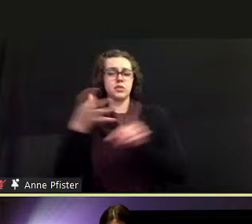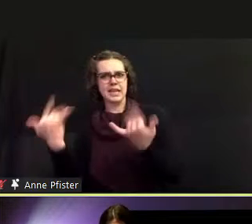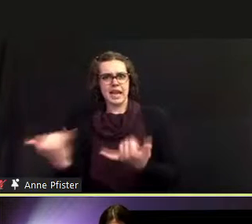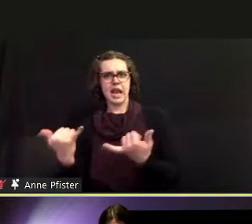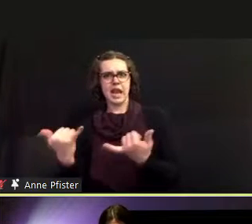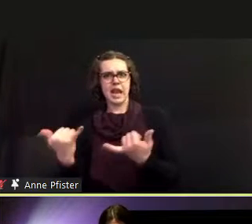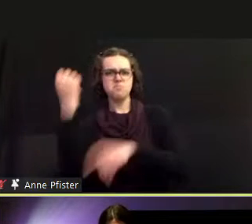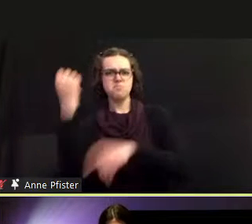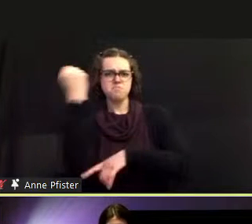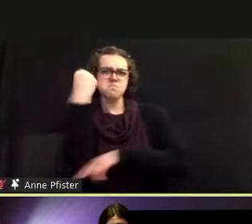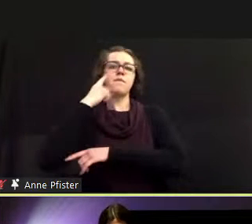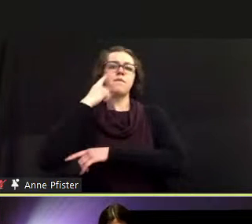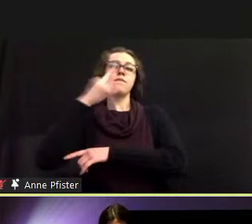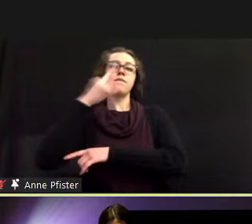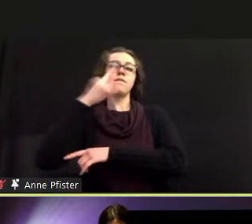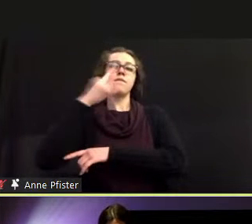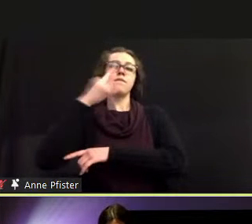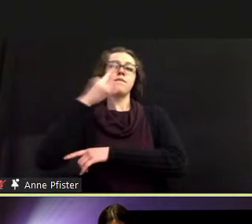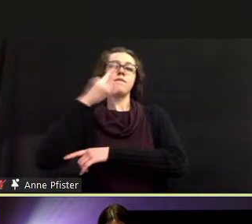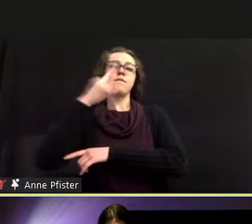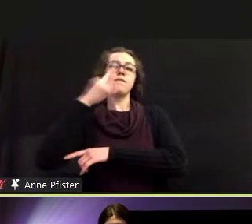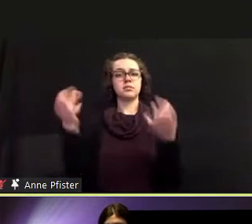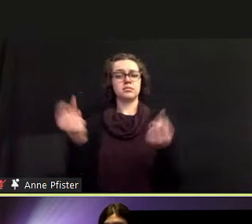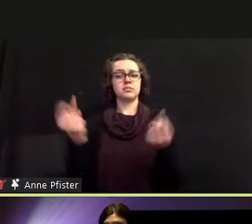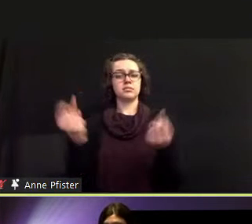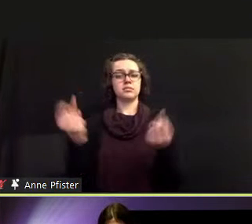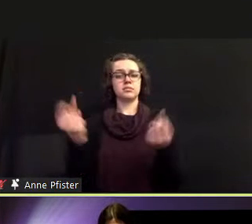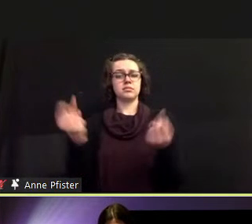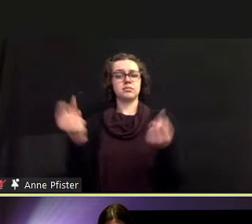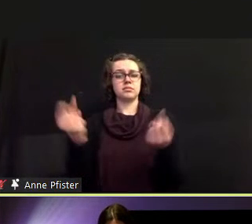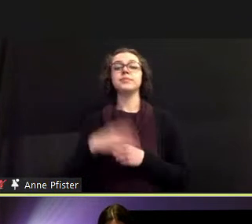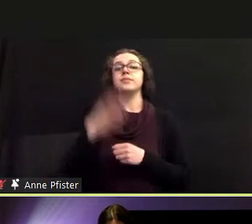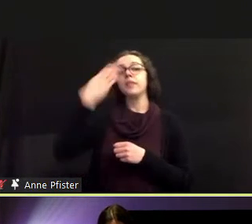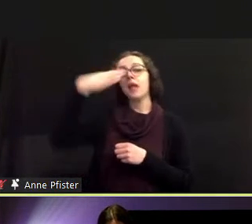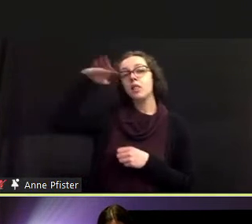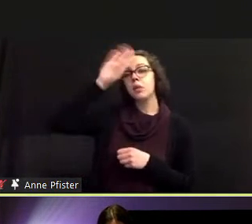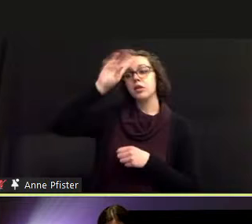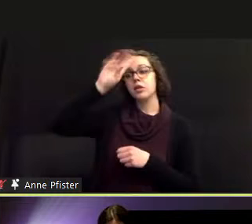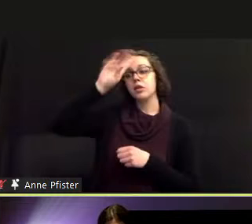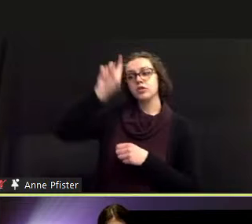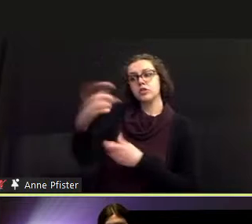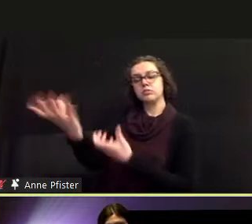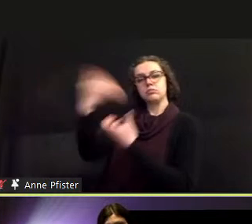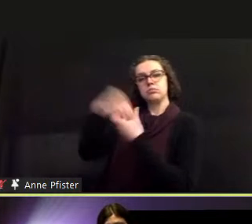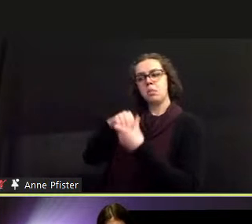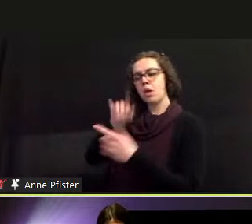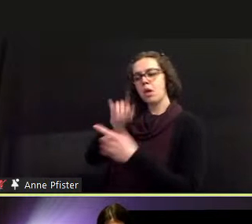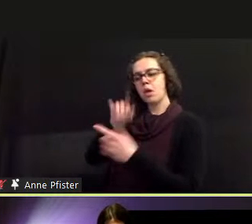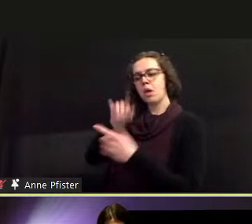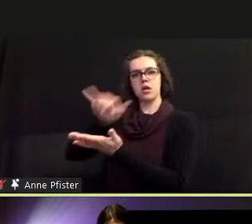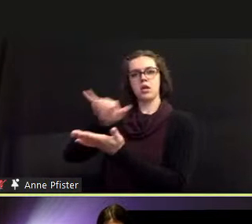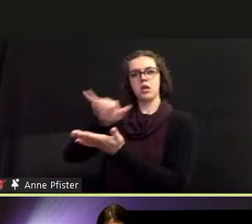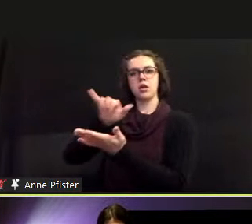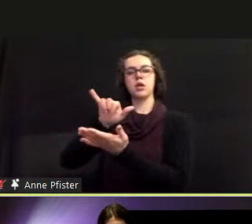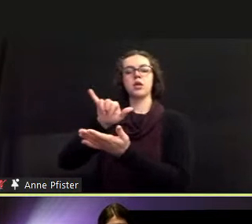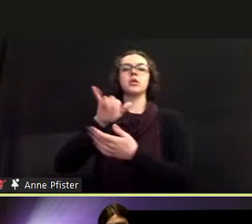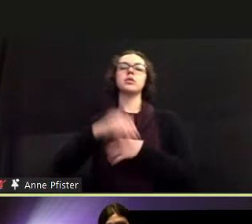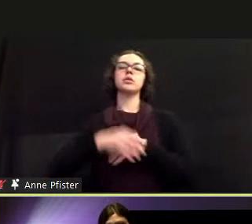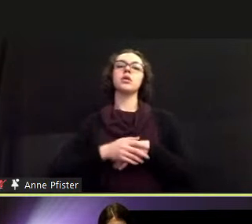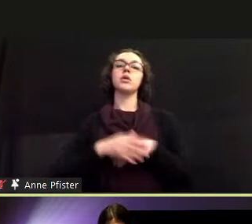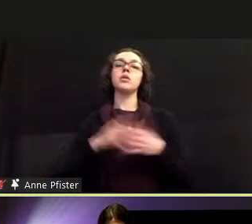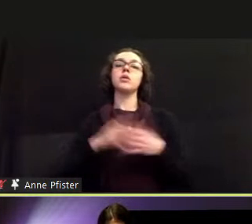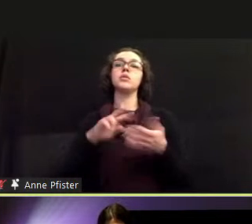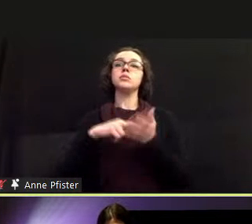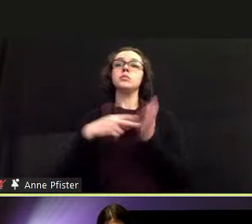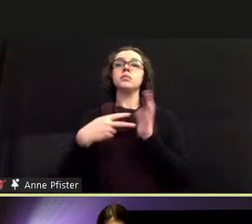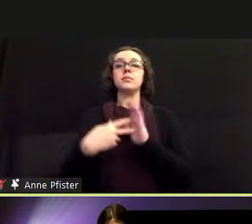Linguistic Anthropology can and should support such efforts and is well positioned to do so, given that our ethnographic methods afford the centering of perspectives